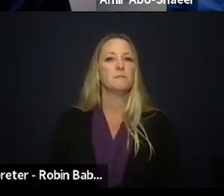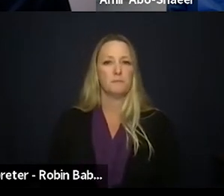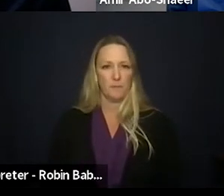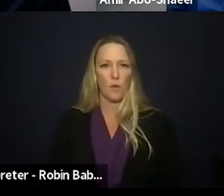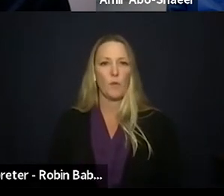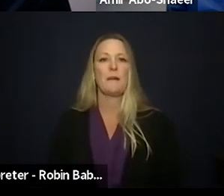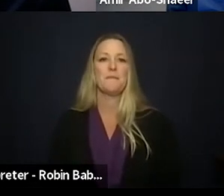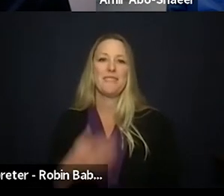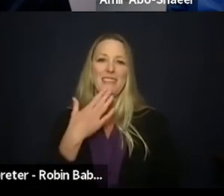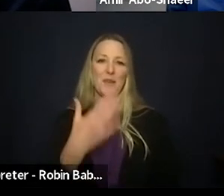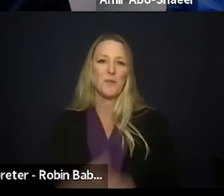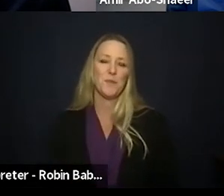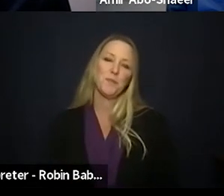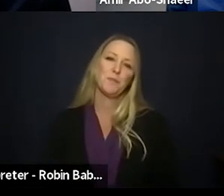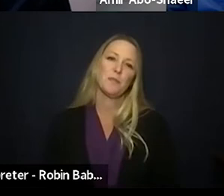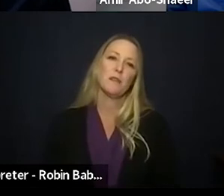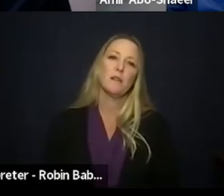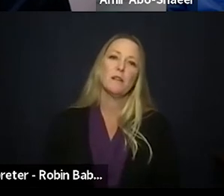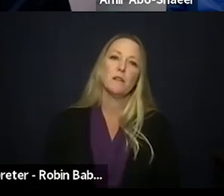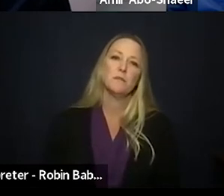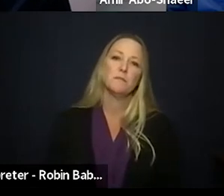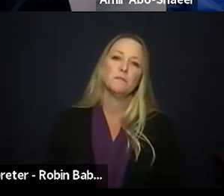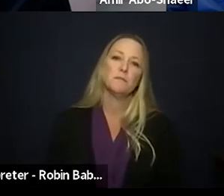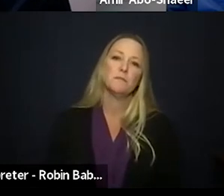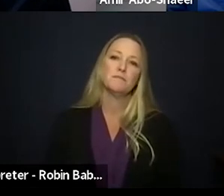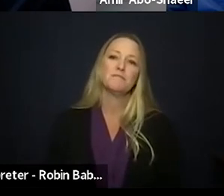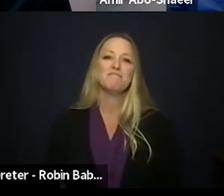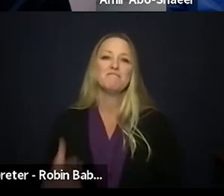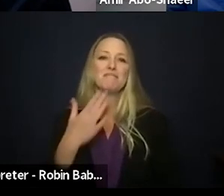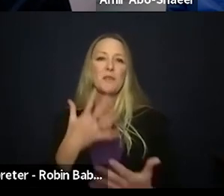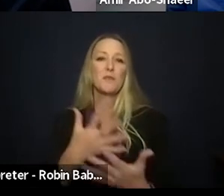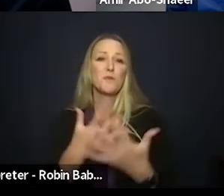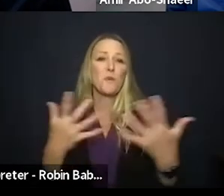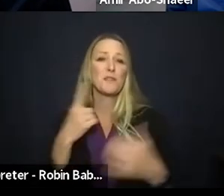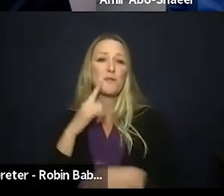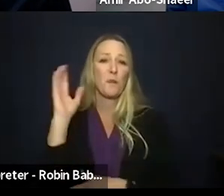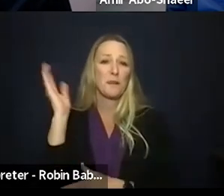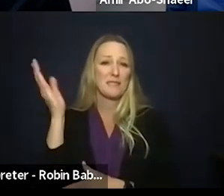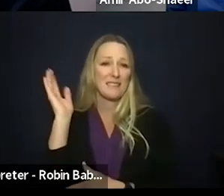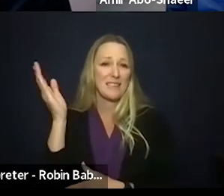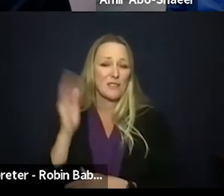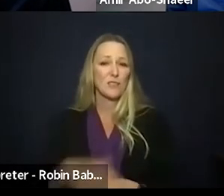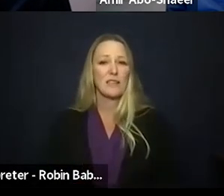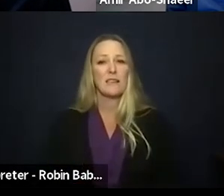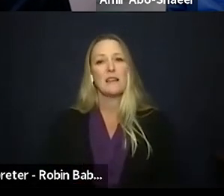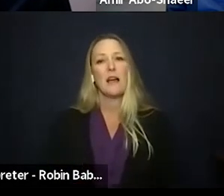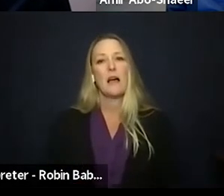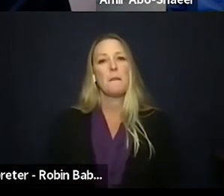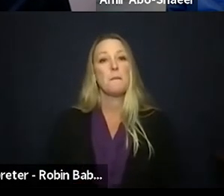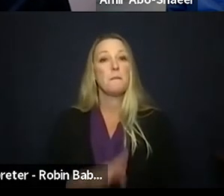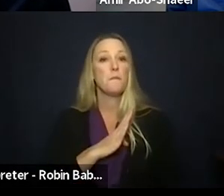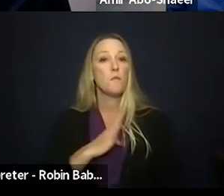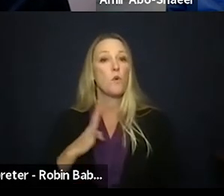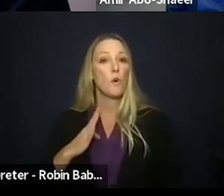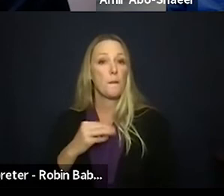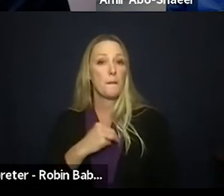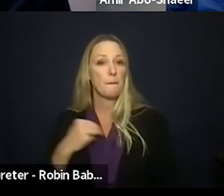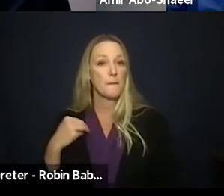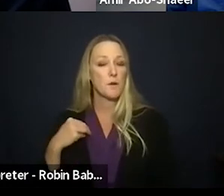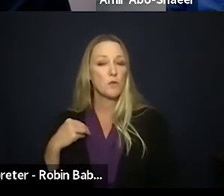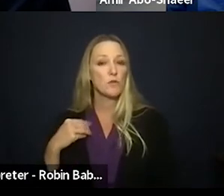okay thank you thank you so much for the presentation board members uh do you